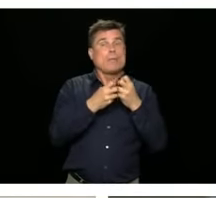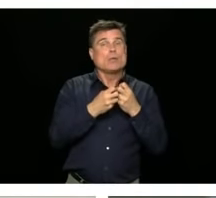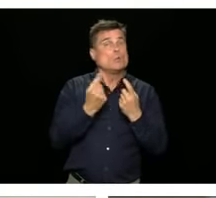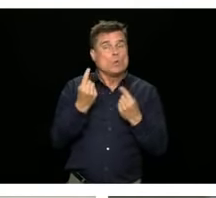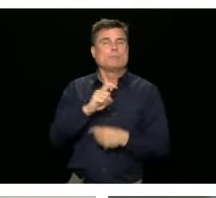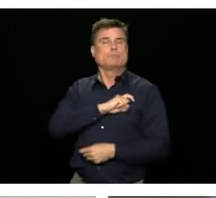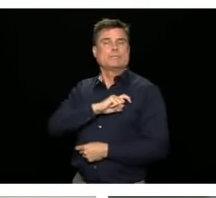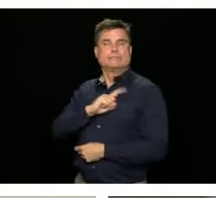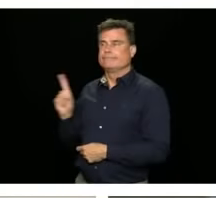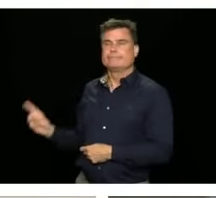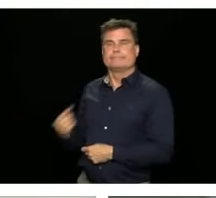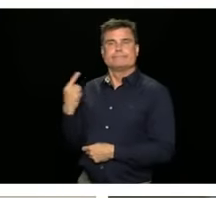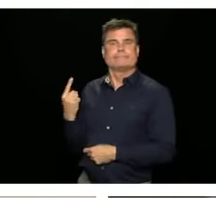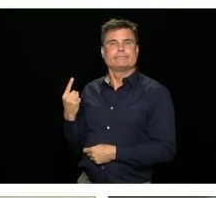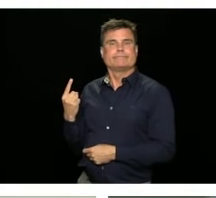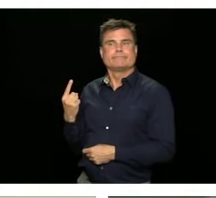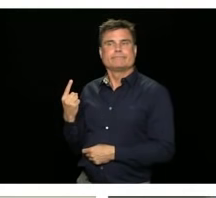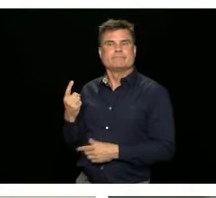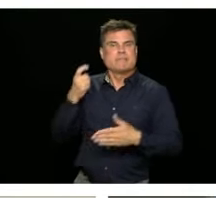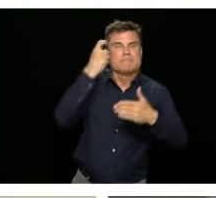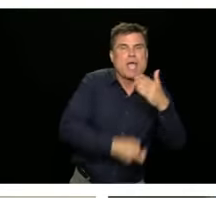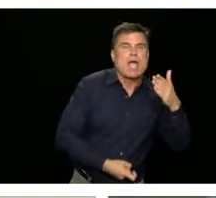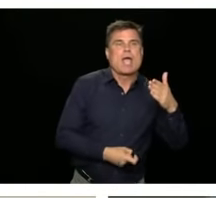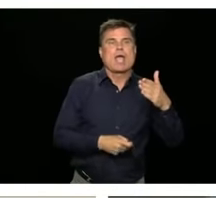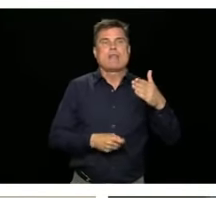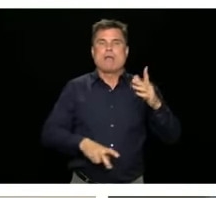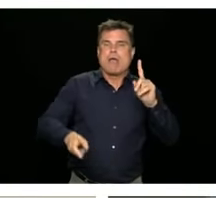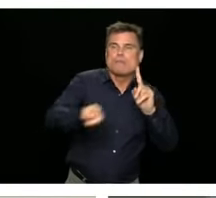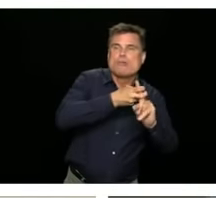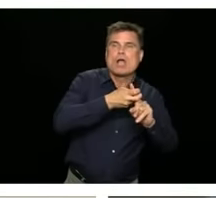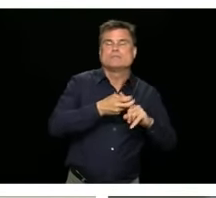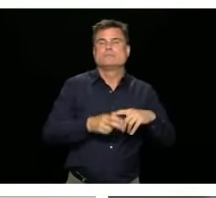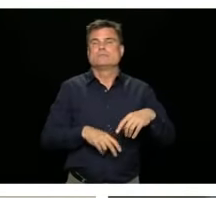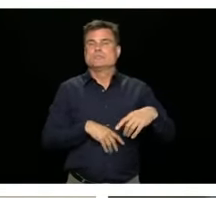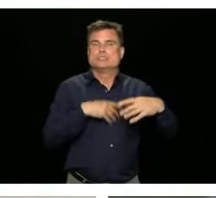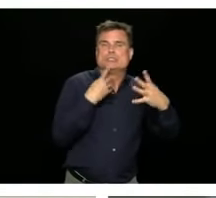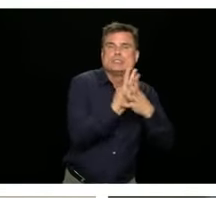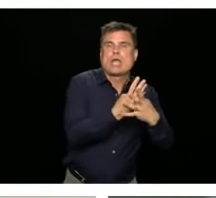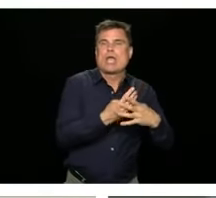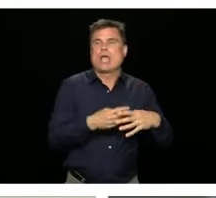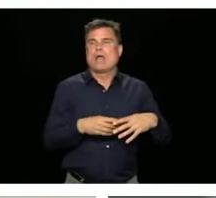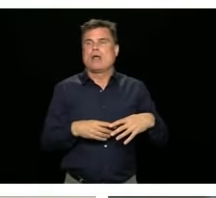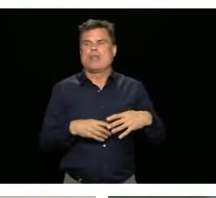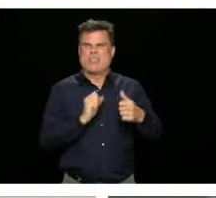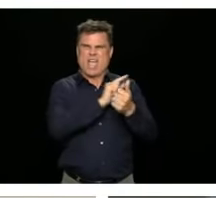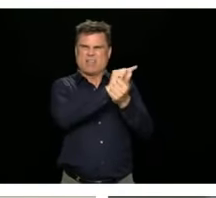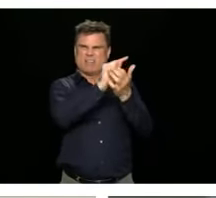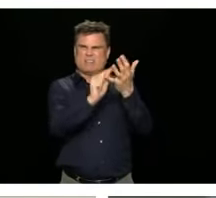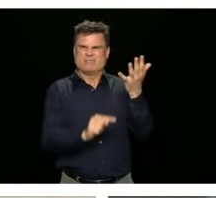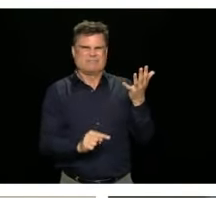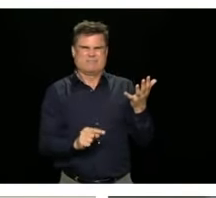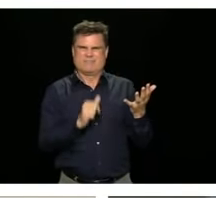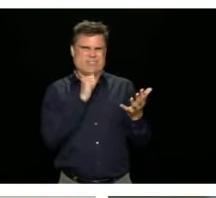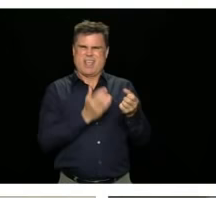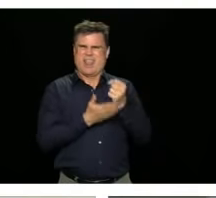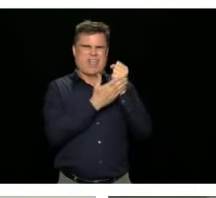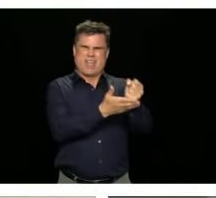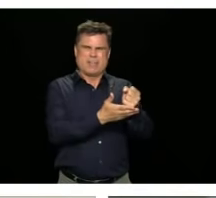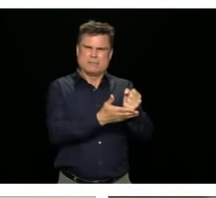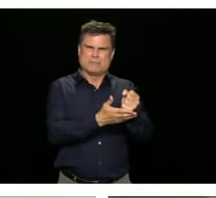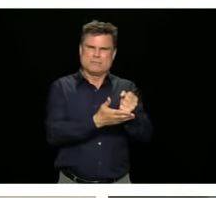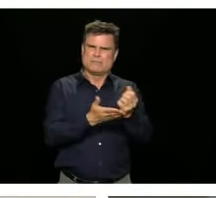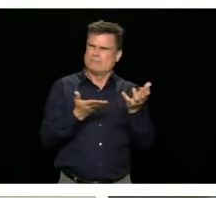social dialogue about what those new infrastructures should look like as we move into our anti-colonial, anti-racist futures. Thank you for a